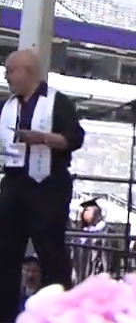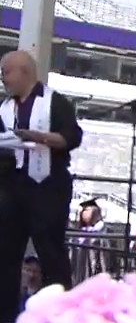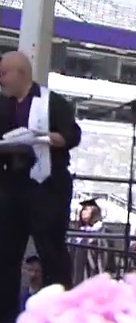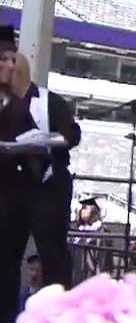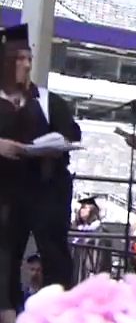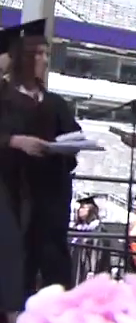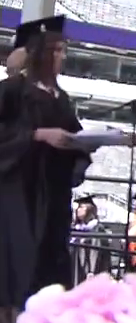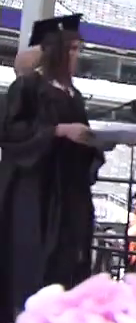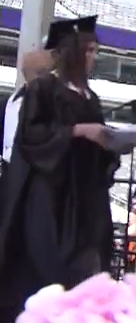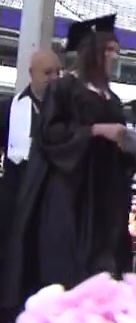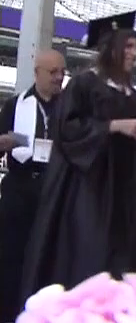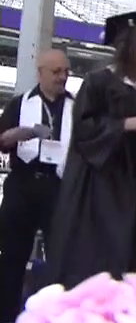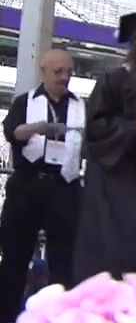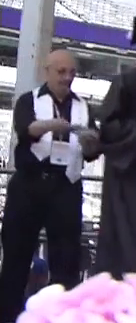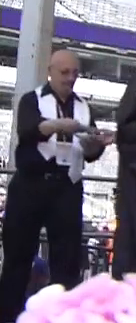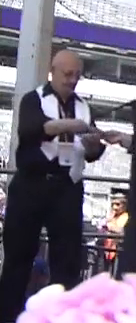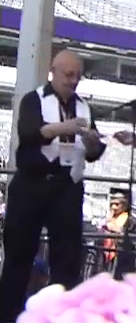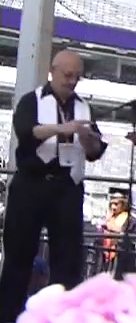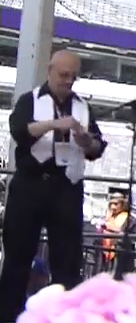Claudia Vidal.